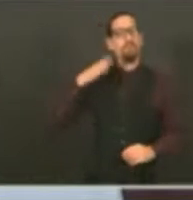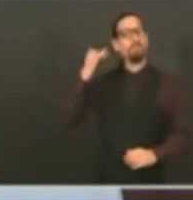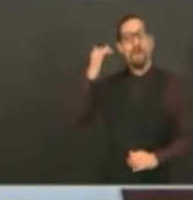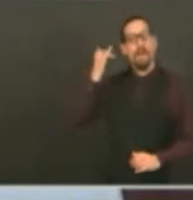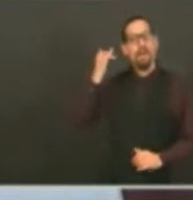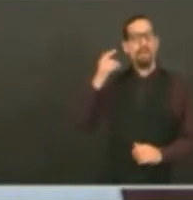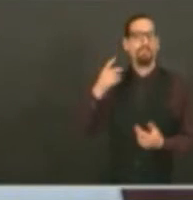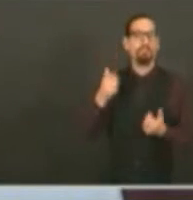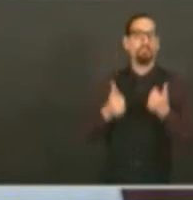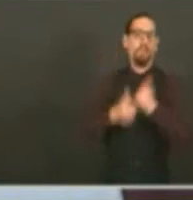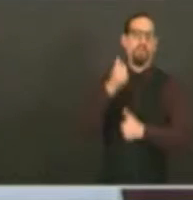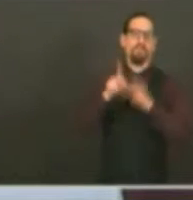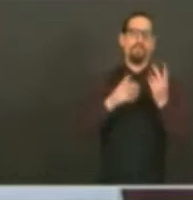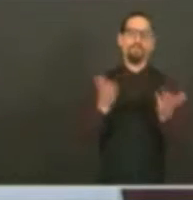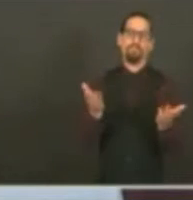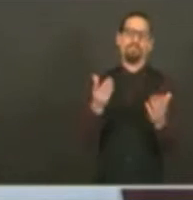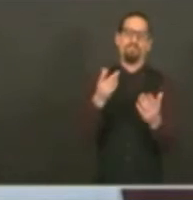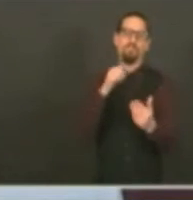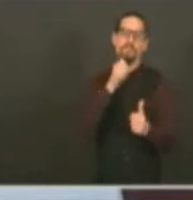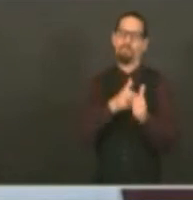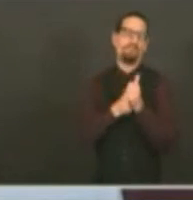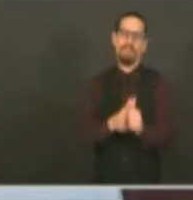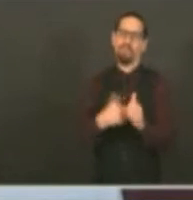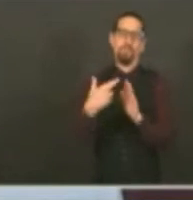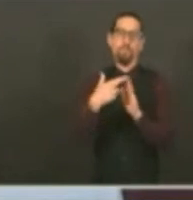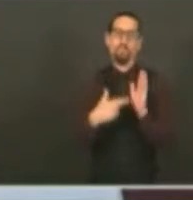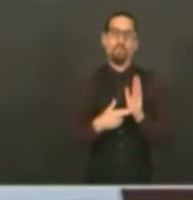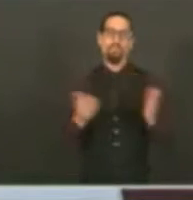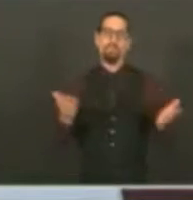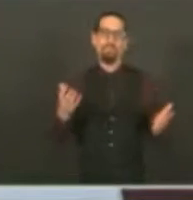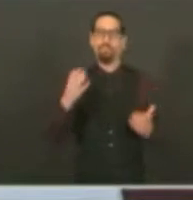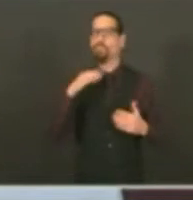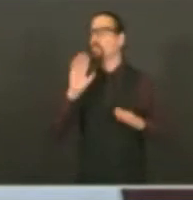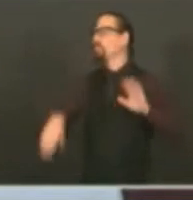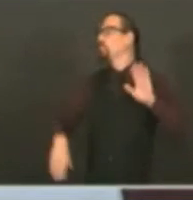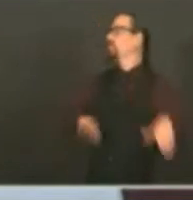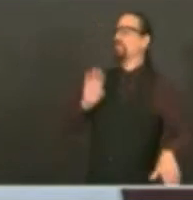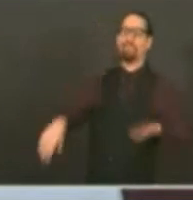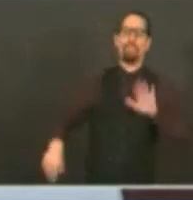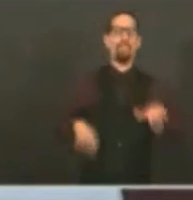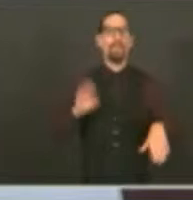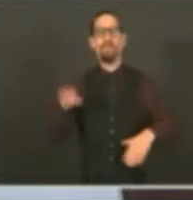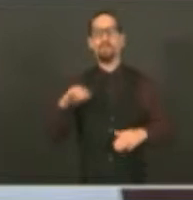result, more people are getting sick, more people are dying, more people are losing their jobs.